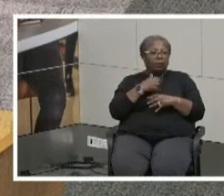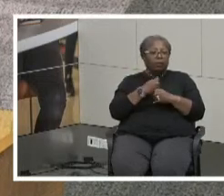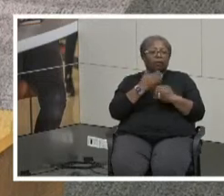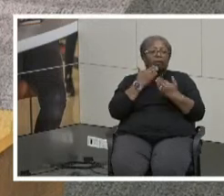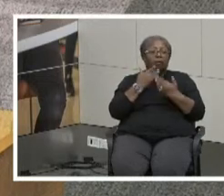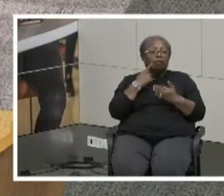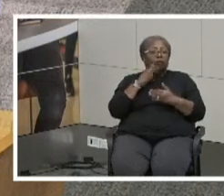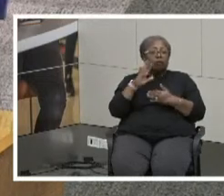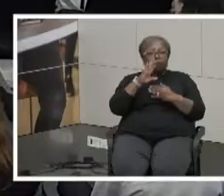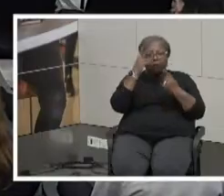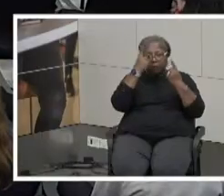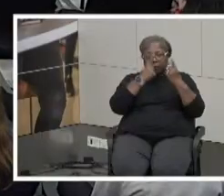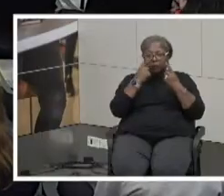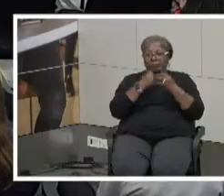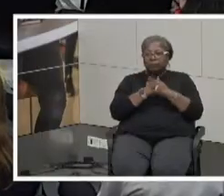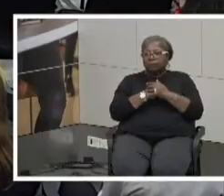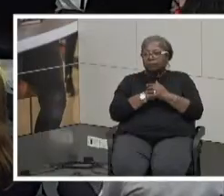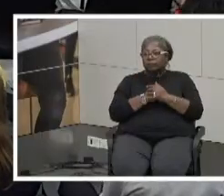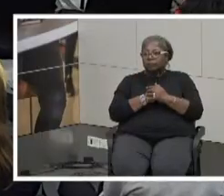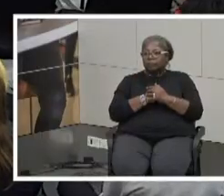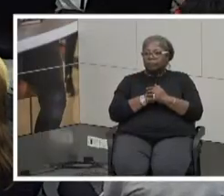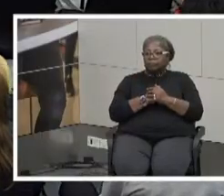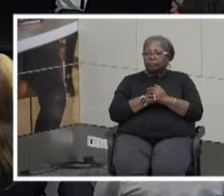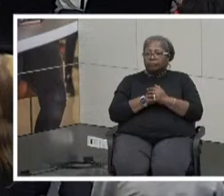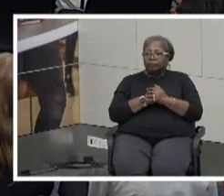your consideration thank